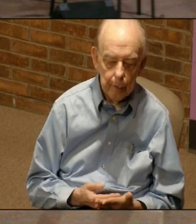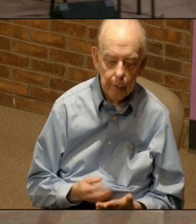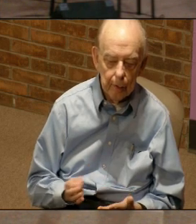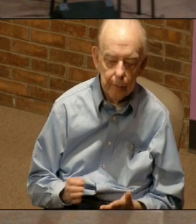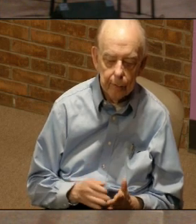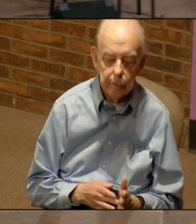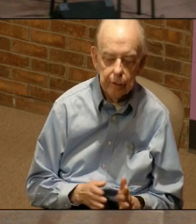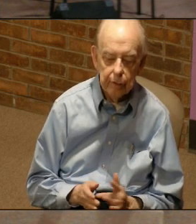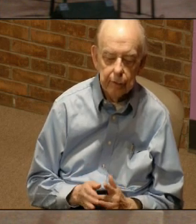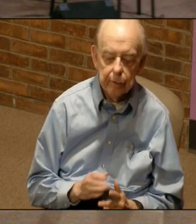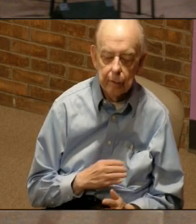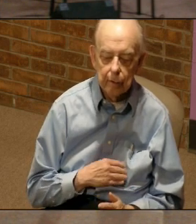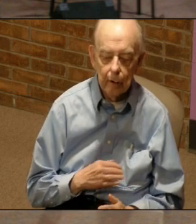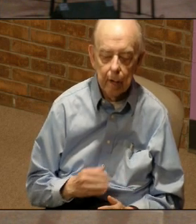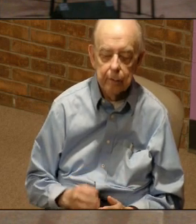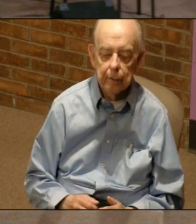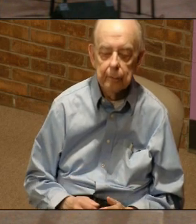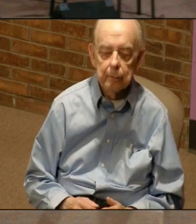Jesus Christ.